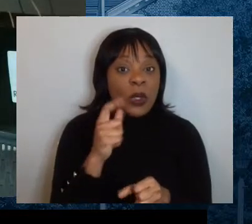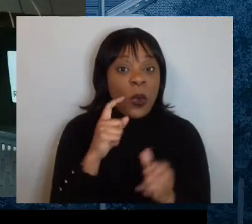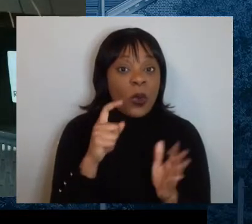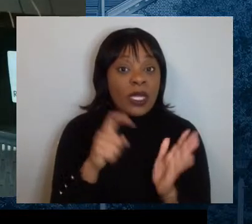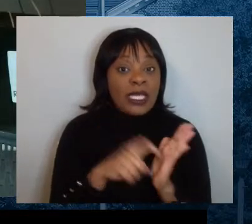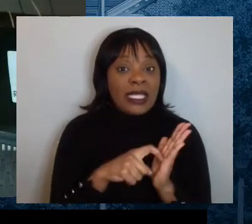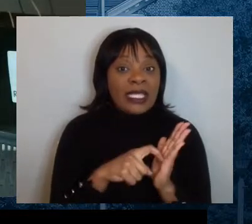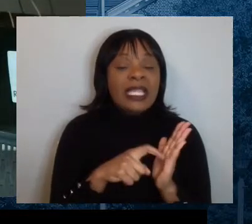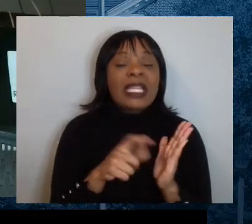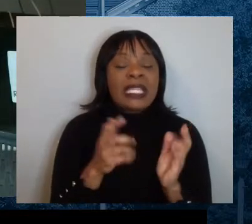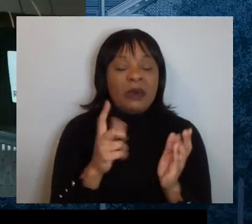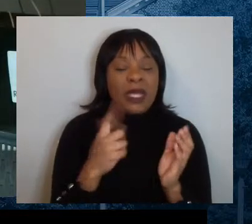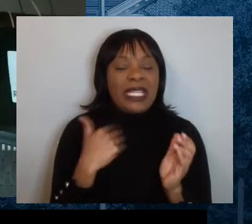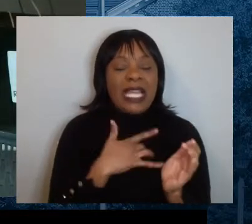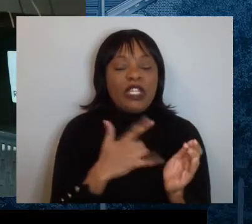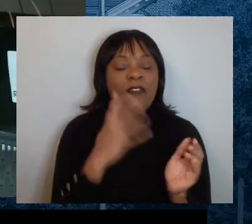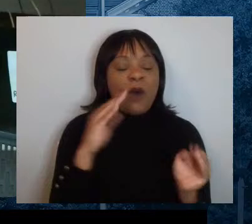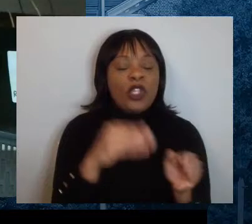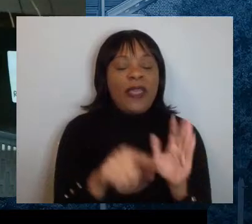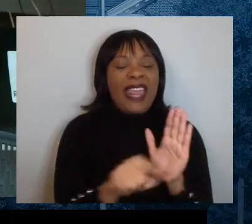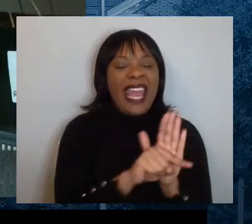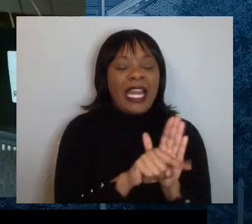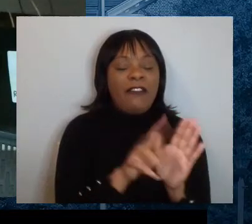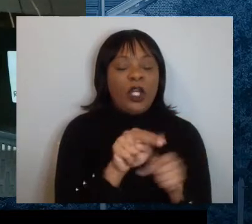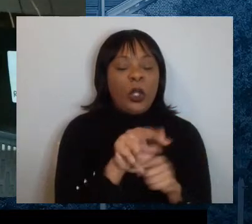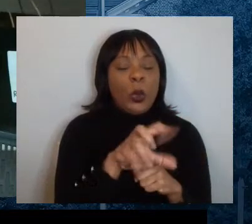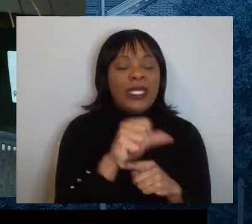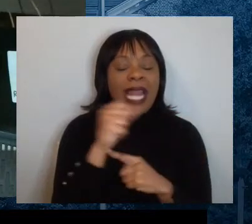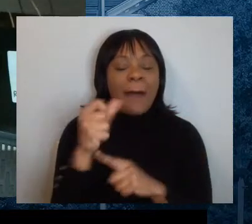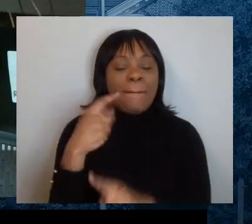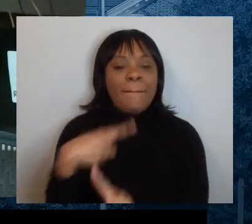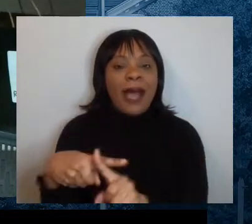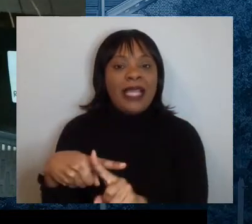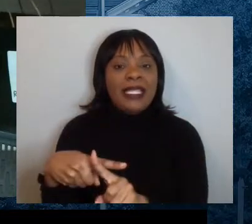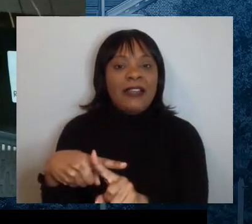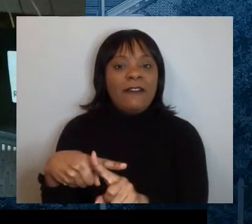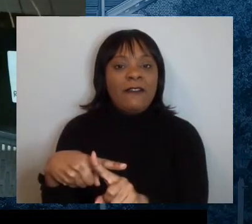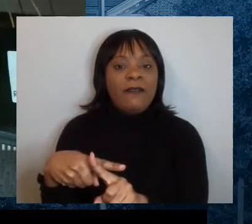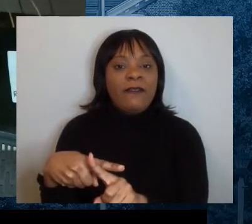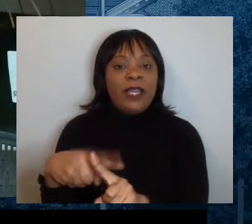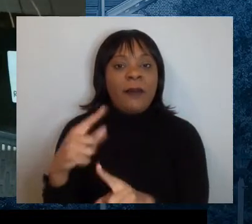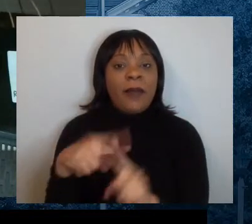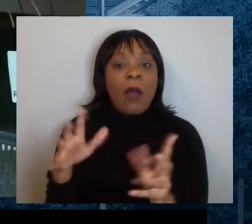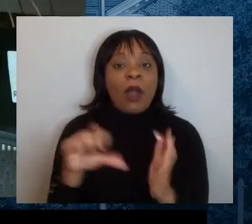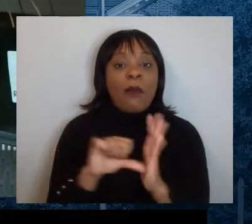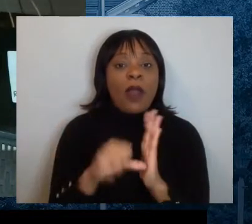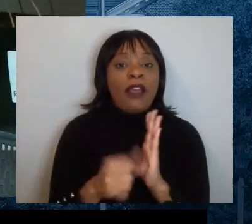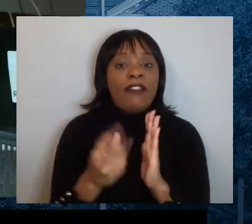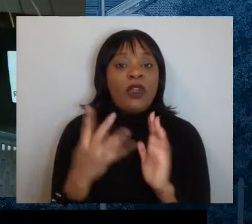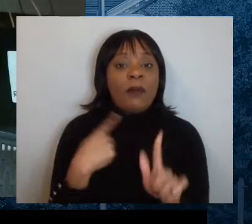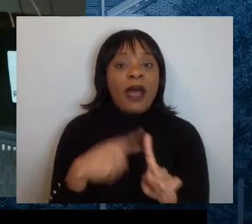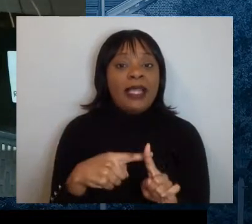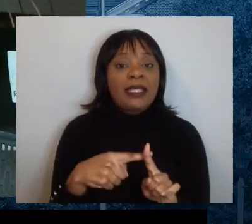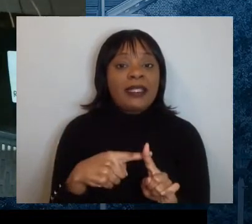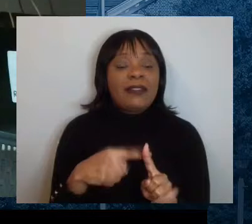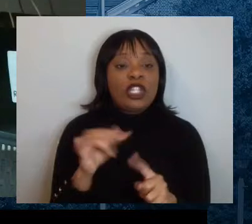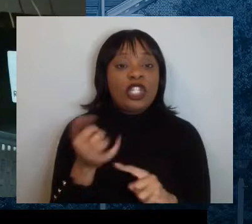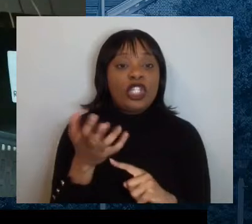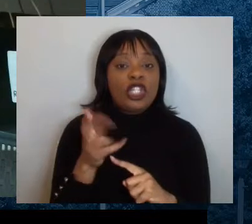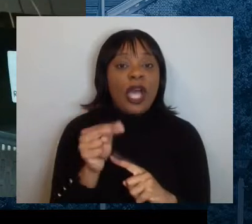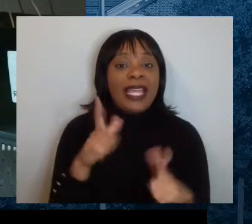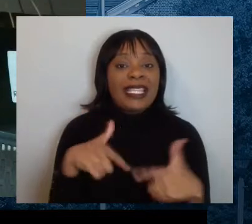not always on the positives. I just want to close out with a couple of positives. And John has lived this, but as our